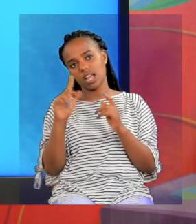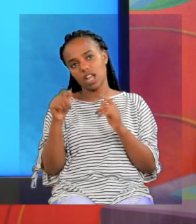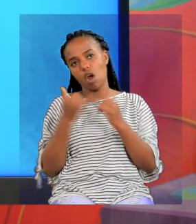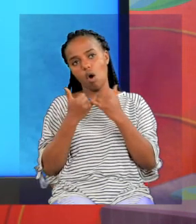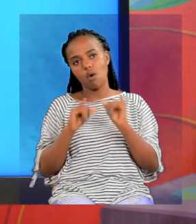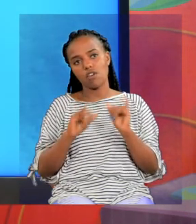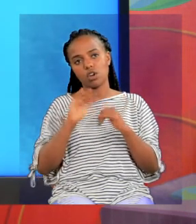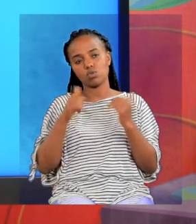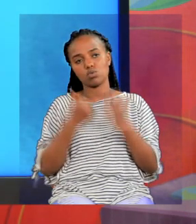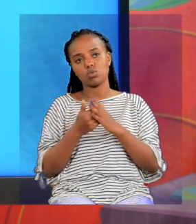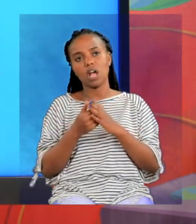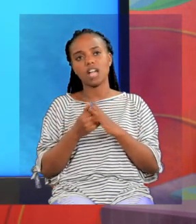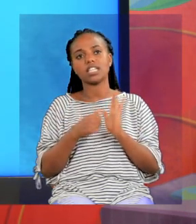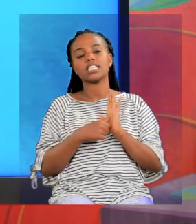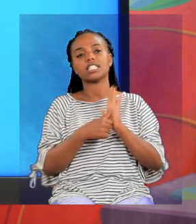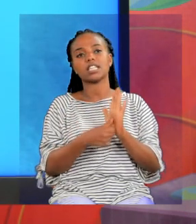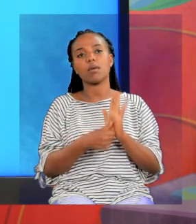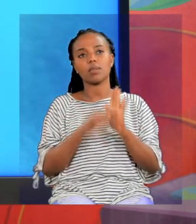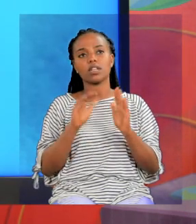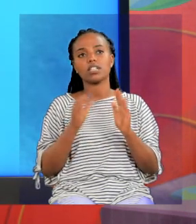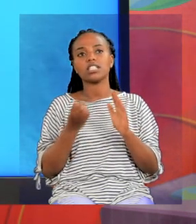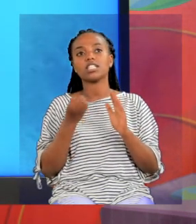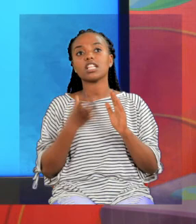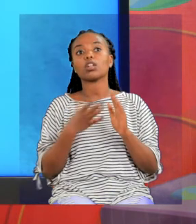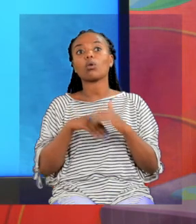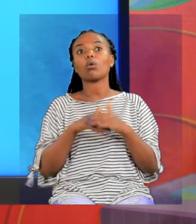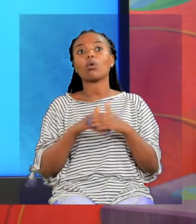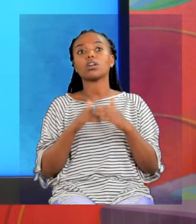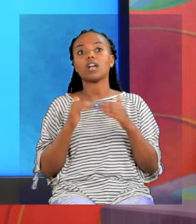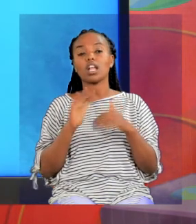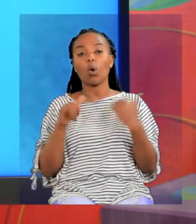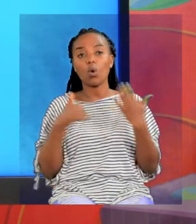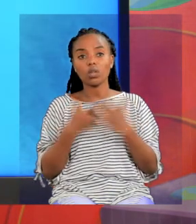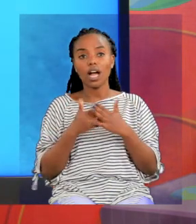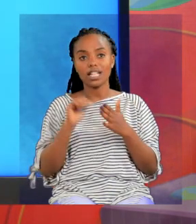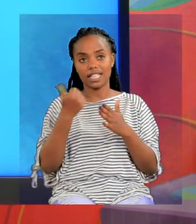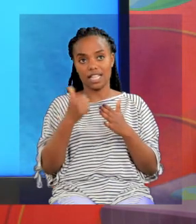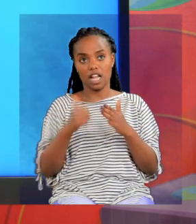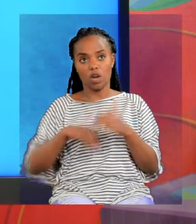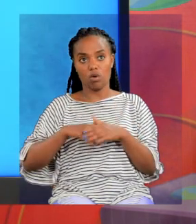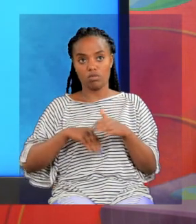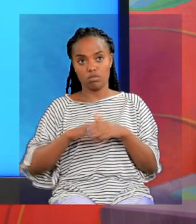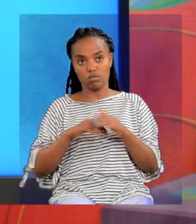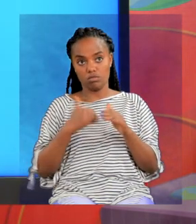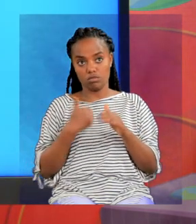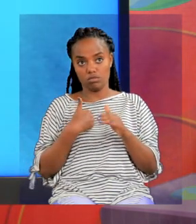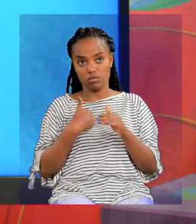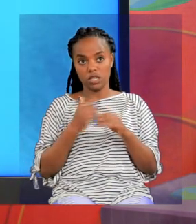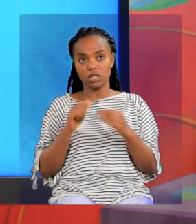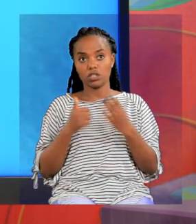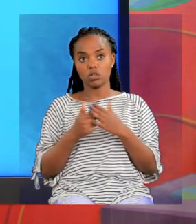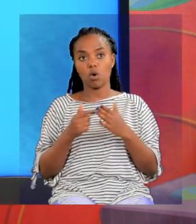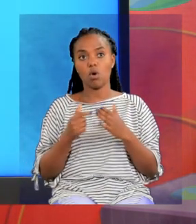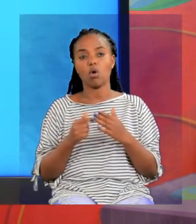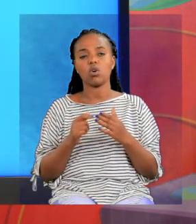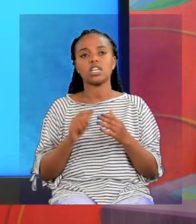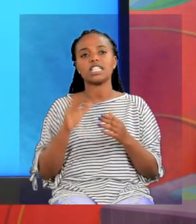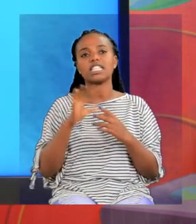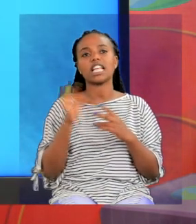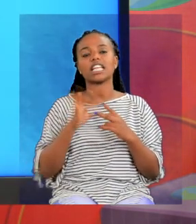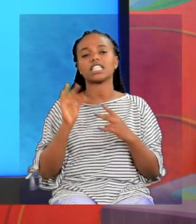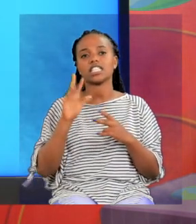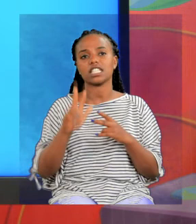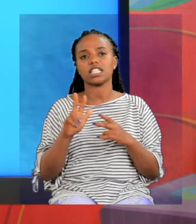over the total sample space. How many balls do we have here? The total, 10 balls. We are selecting 3. In how many different